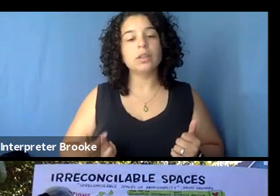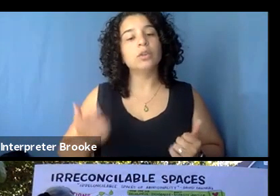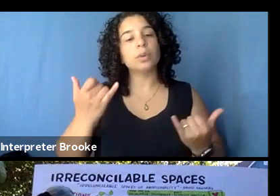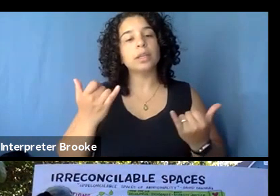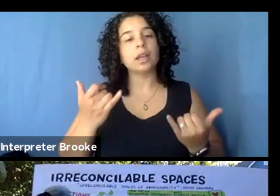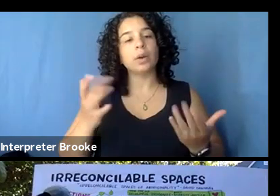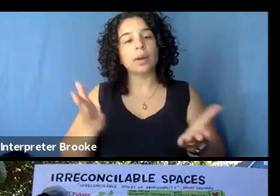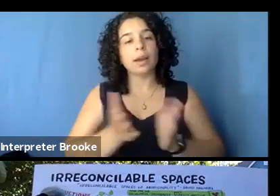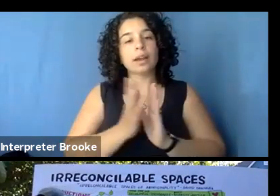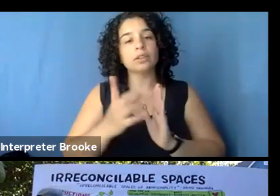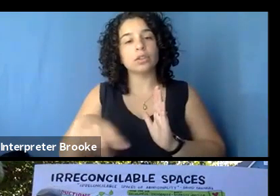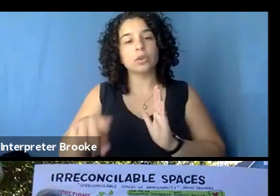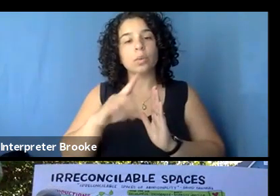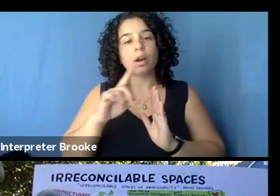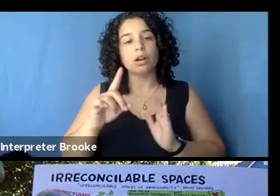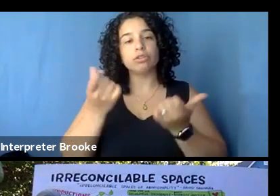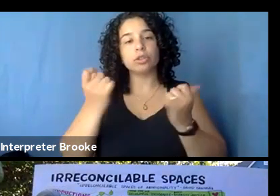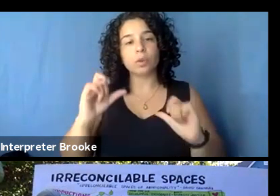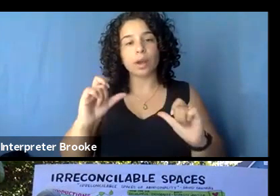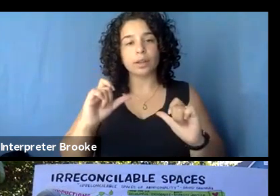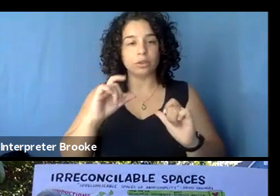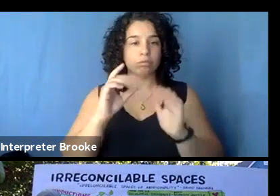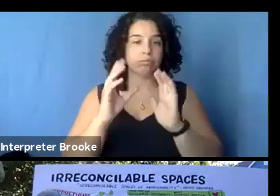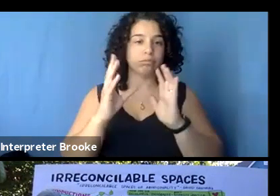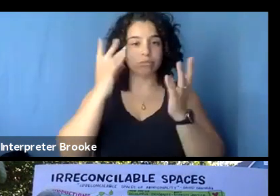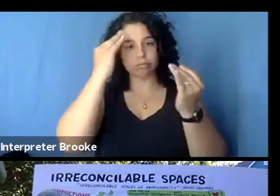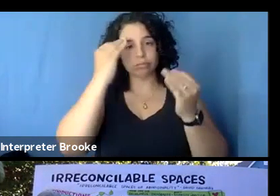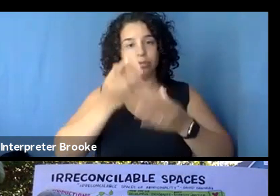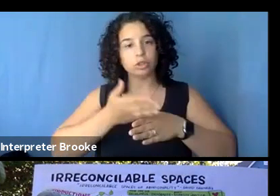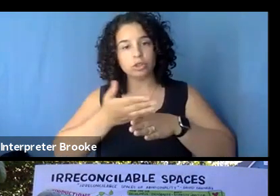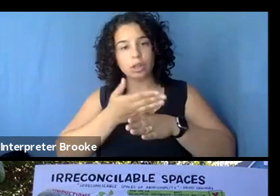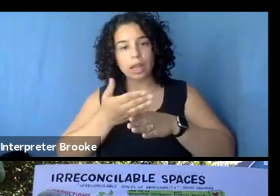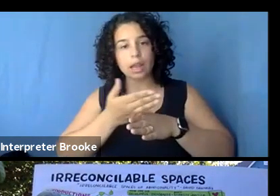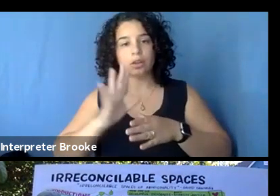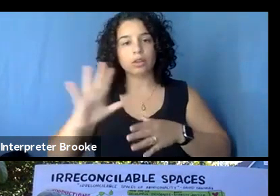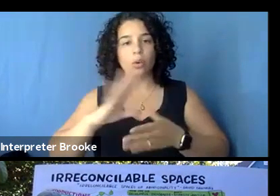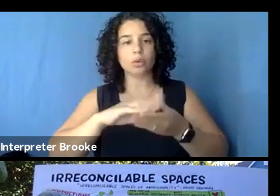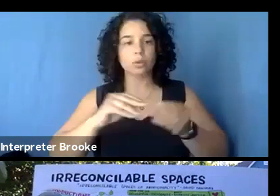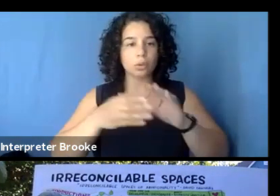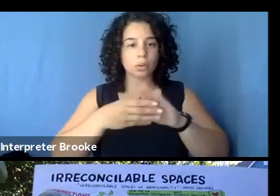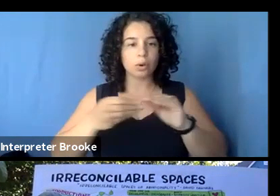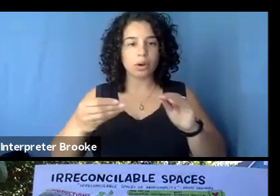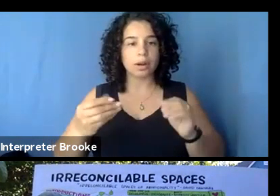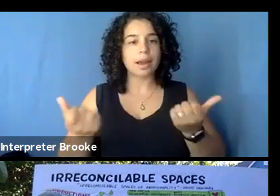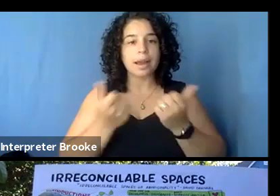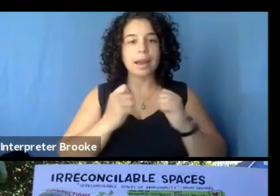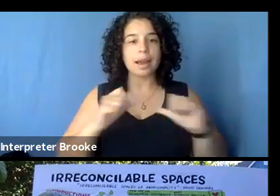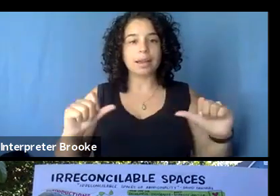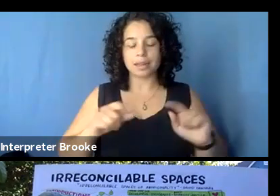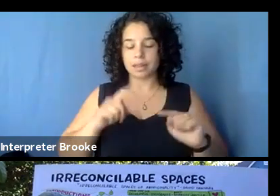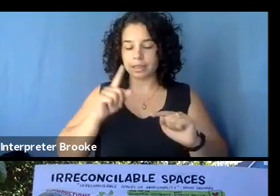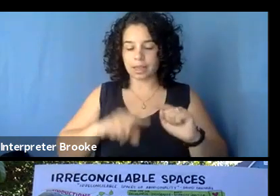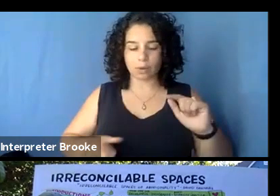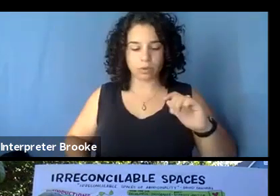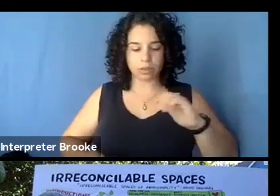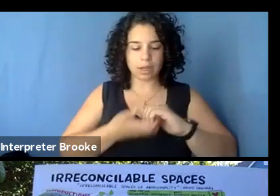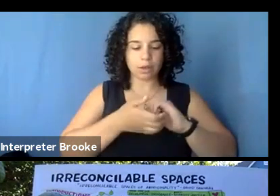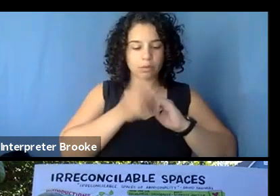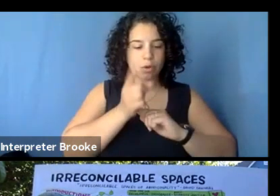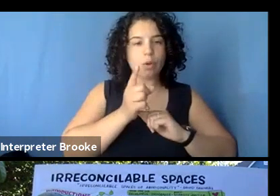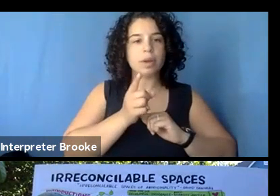to story in any way you wish an irreconcilable moment in your artistic